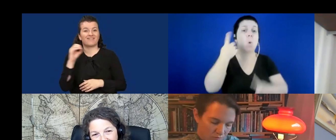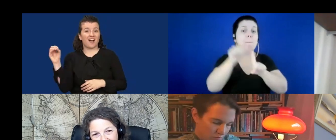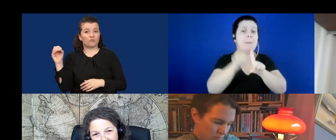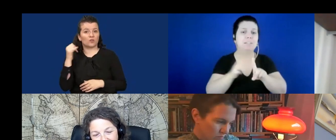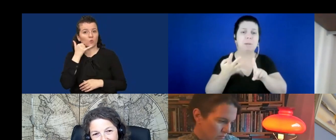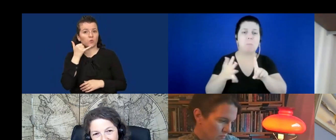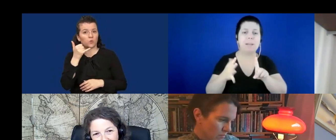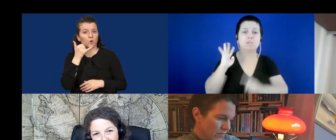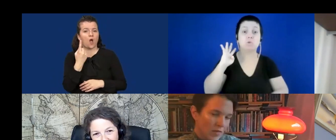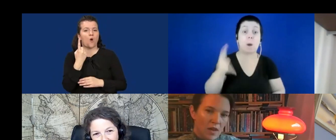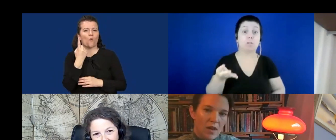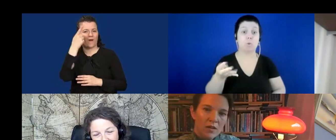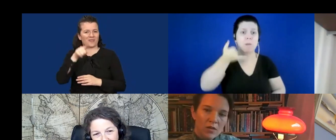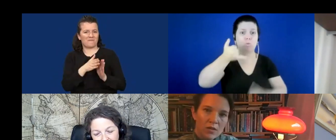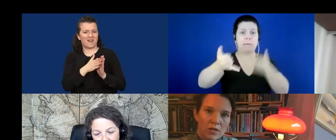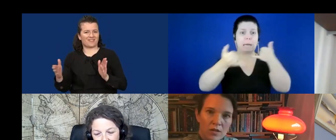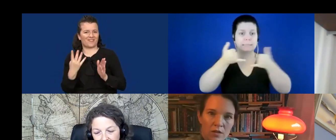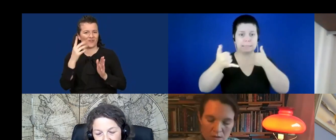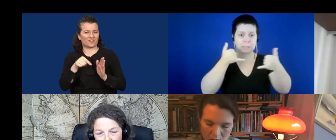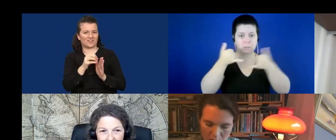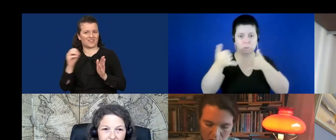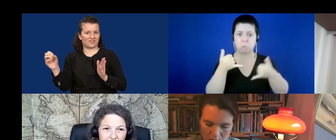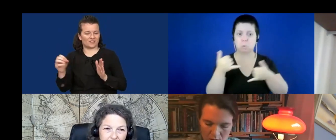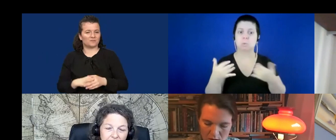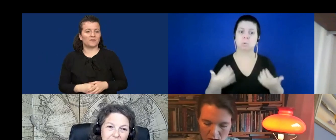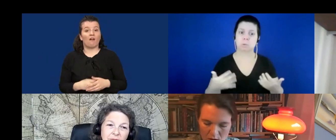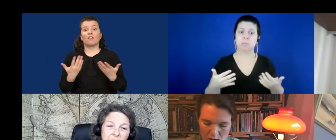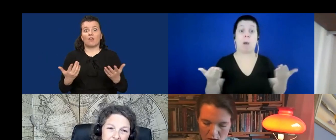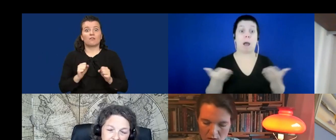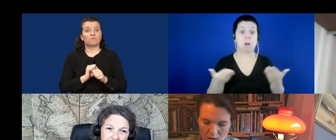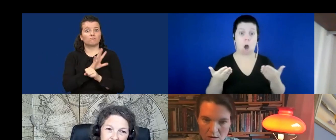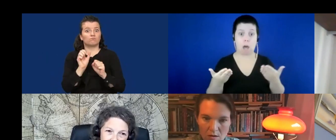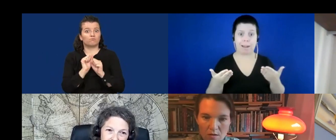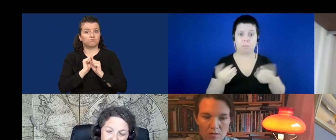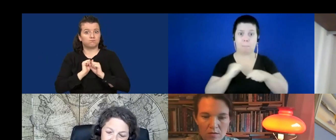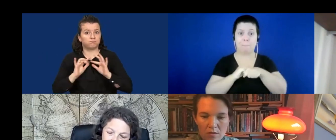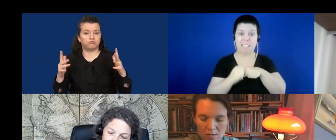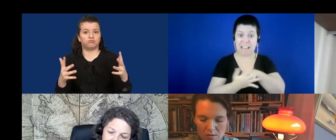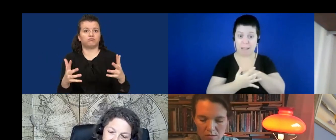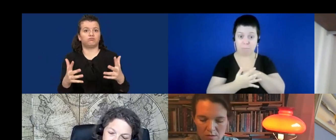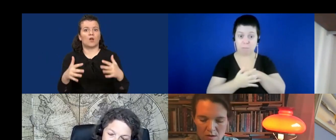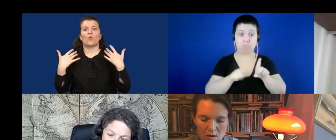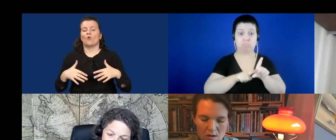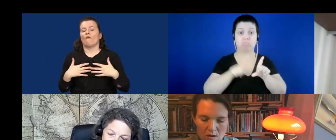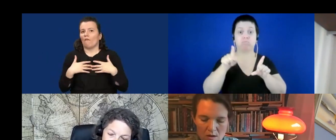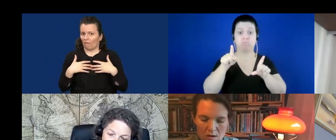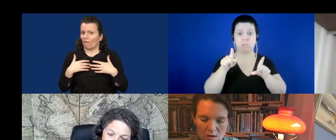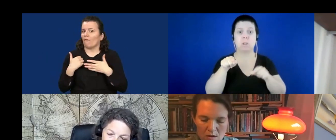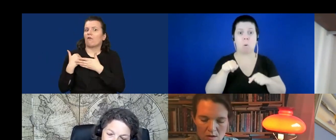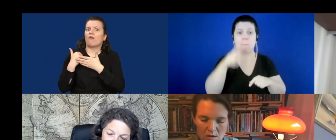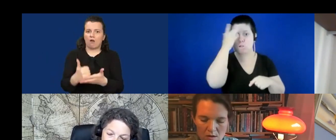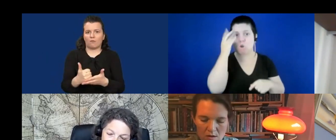been a huge jump, as you can imagine, due to the pandemic, and has been an absolute lifeline for BSL